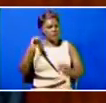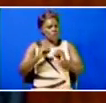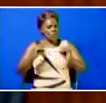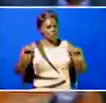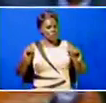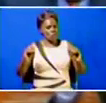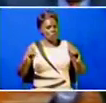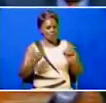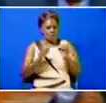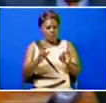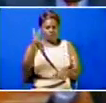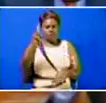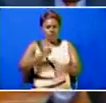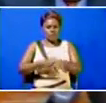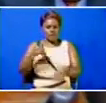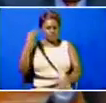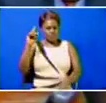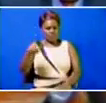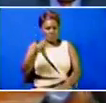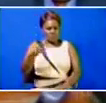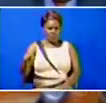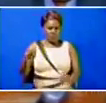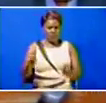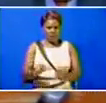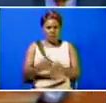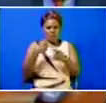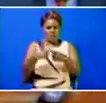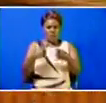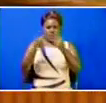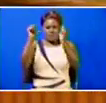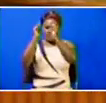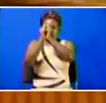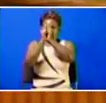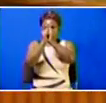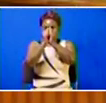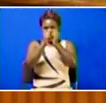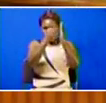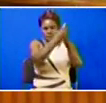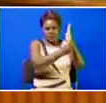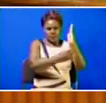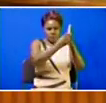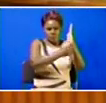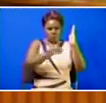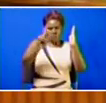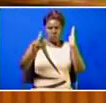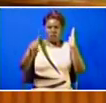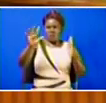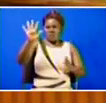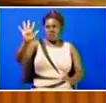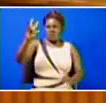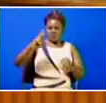he is prosecuted twice for an offence allegedly committed 10 years ago. Article